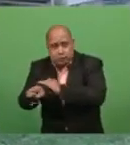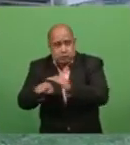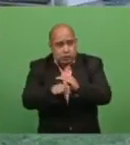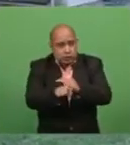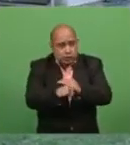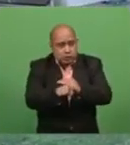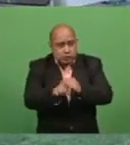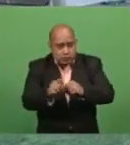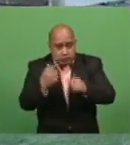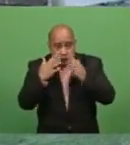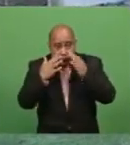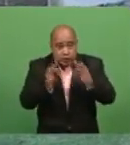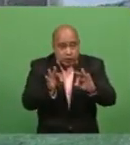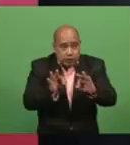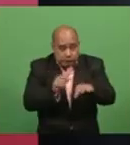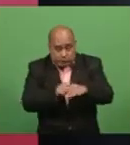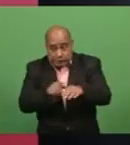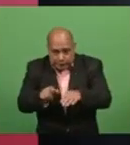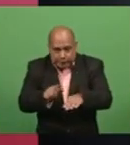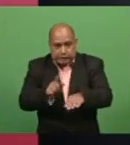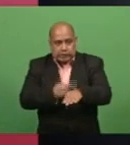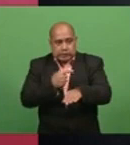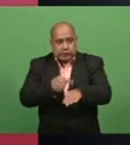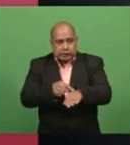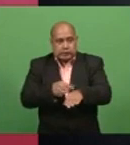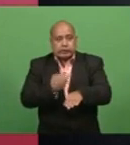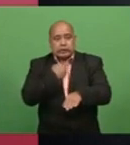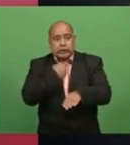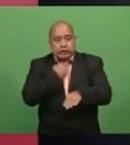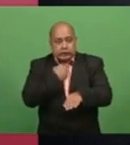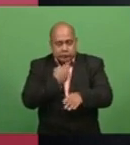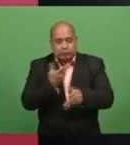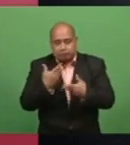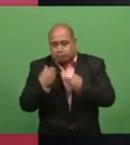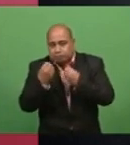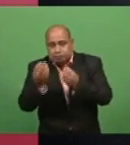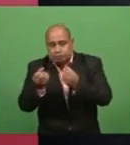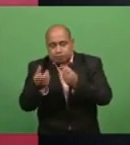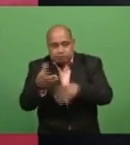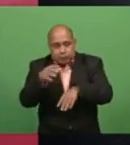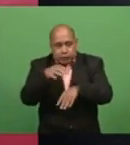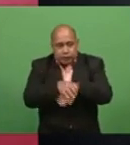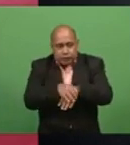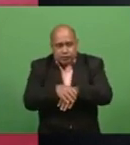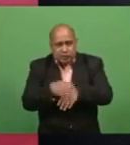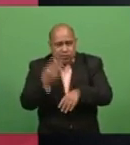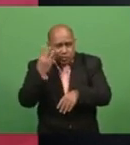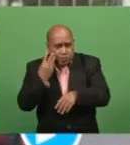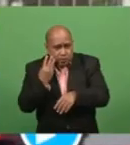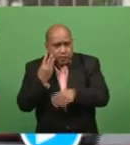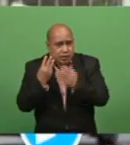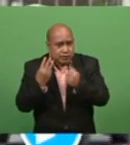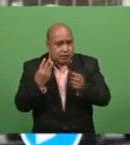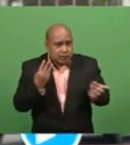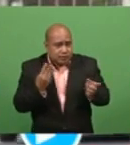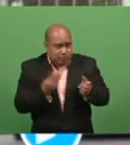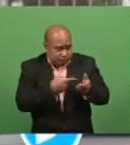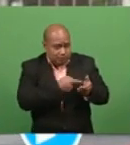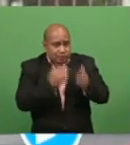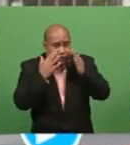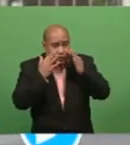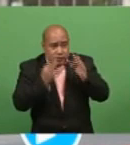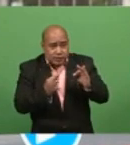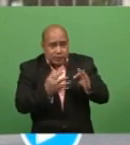asleep. So we are alerting the police around that to do a quick referral if there is a woman caught out during curfew time. And domestic